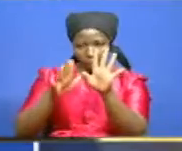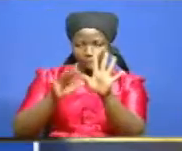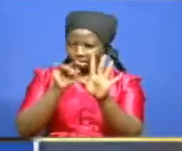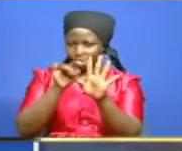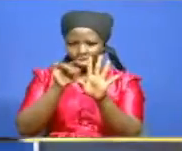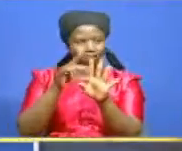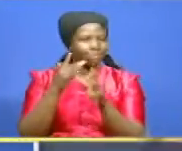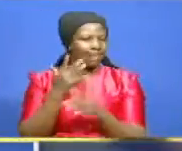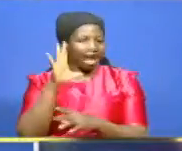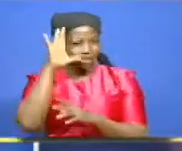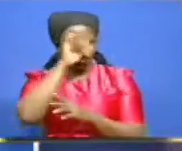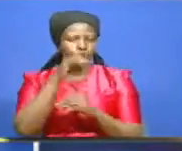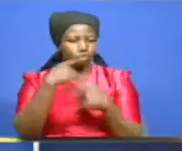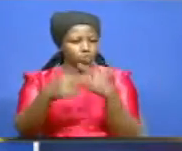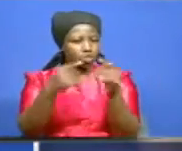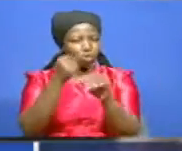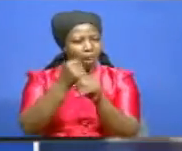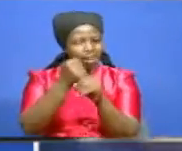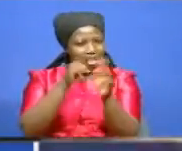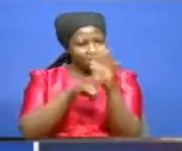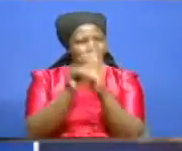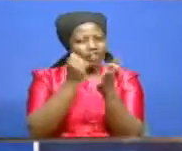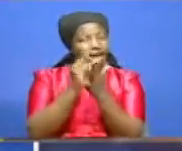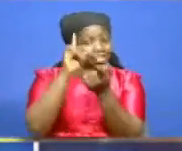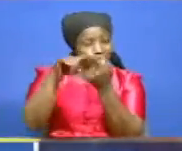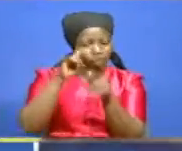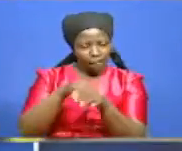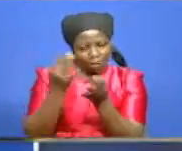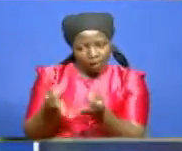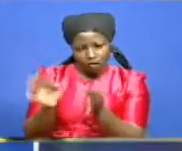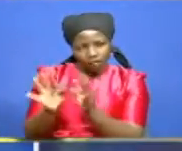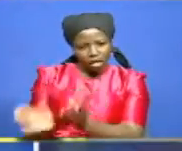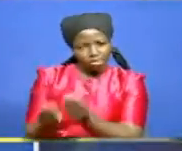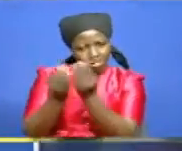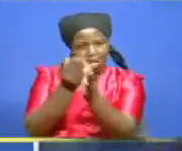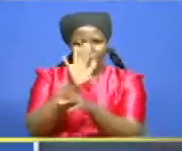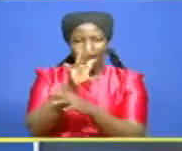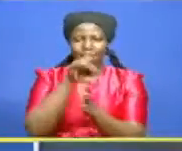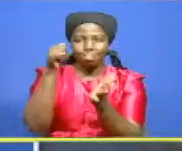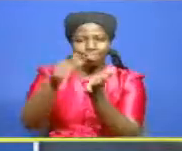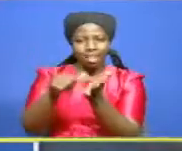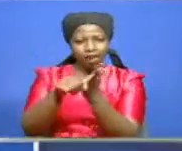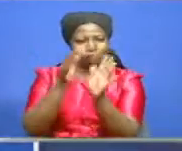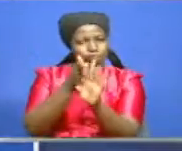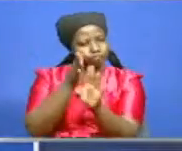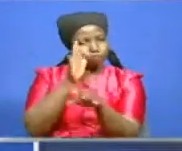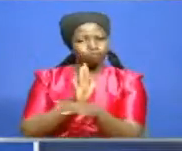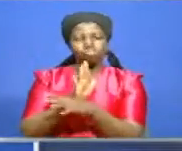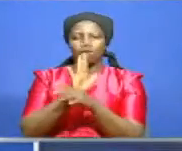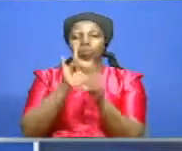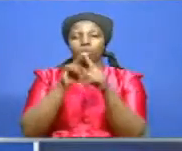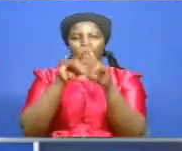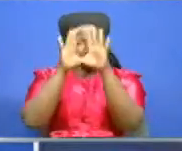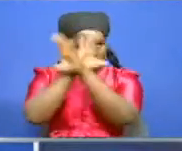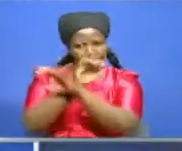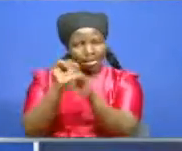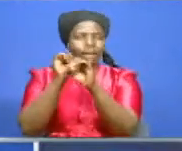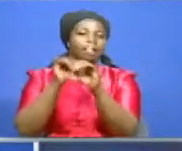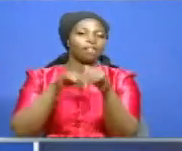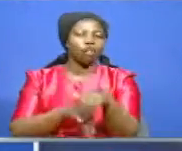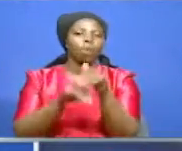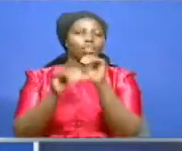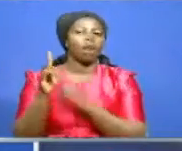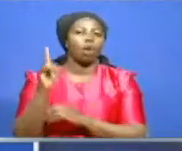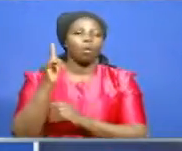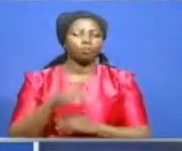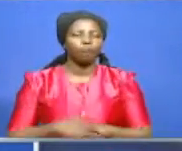in office until they officially tendered their resignation to the president as required by law. That declaration therefore